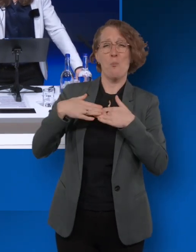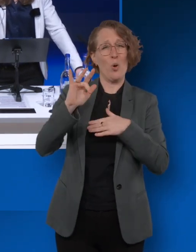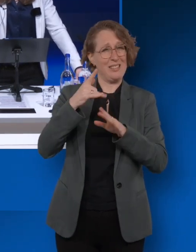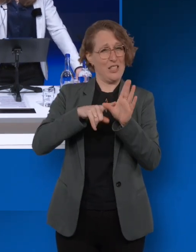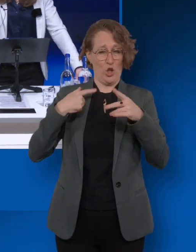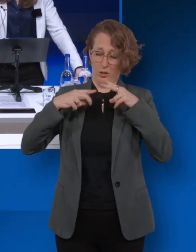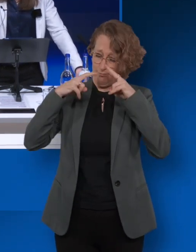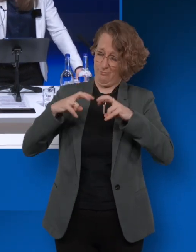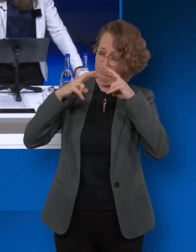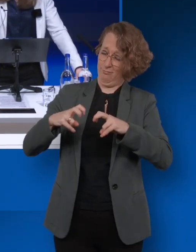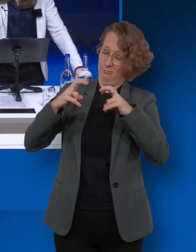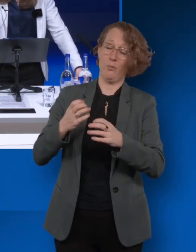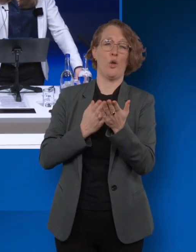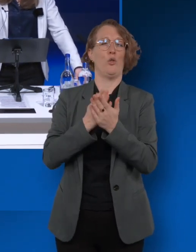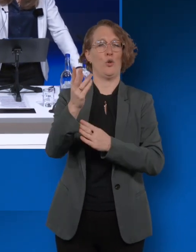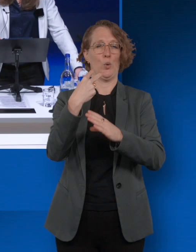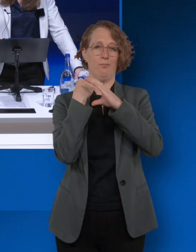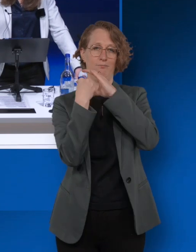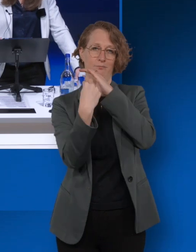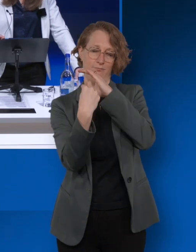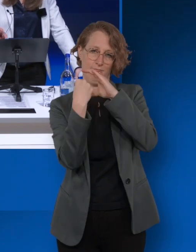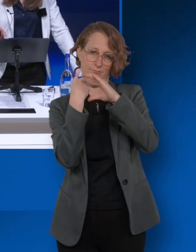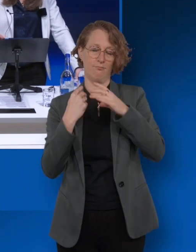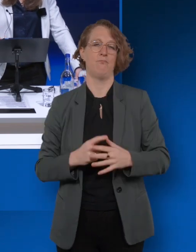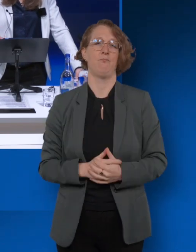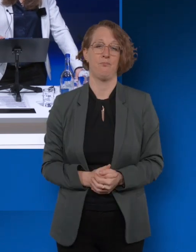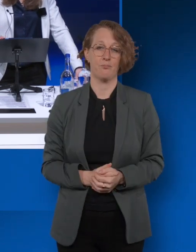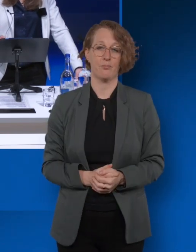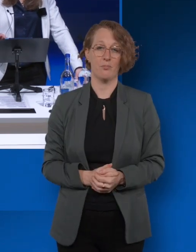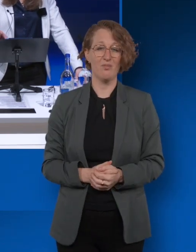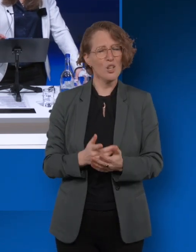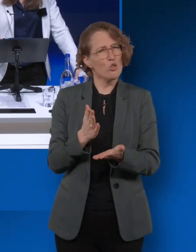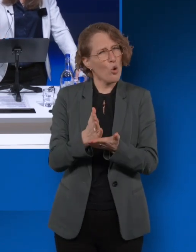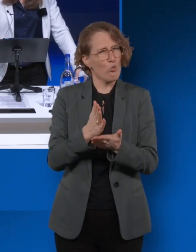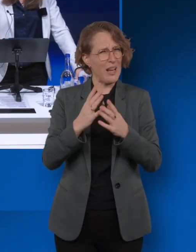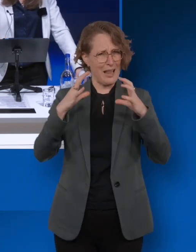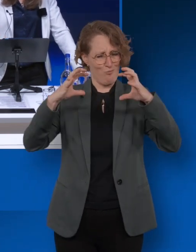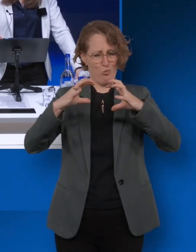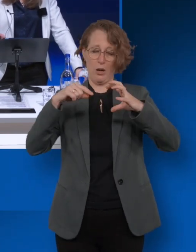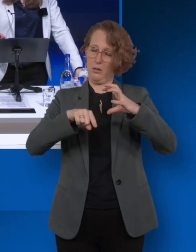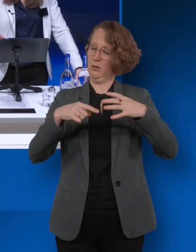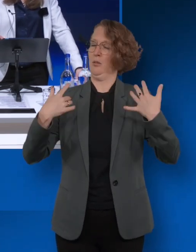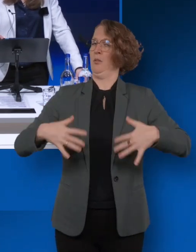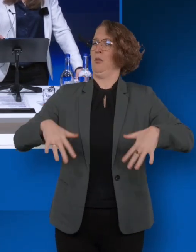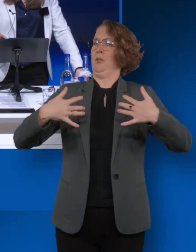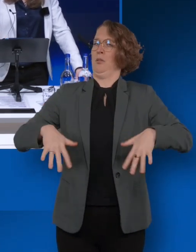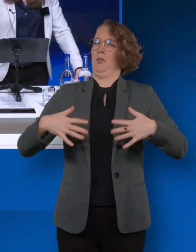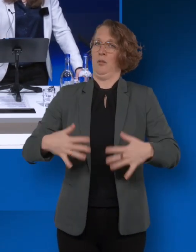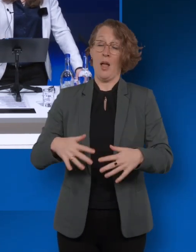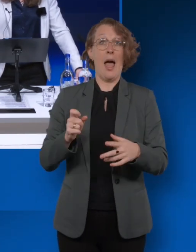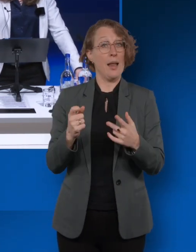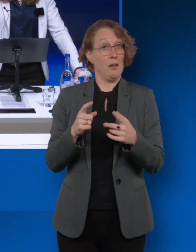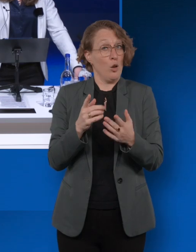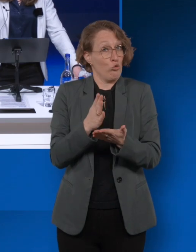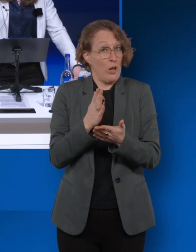it using functional MRI. Clearly, the brain is extraordinary, and in